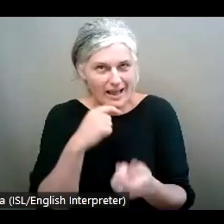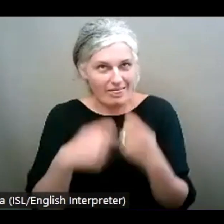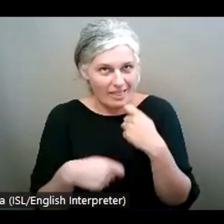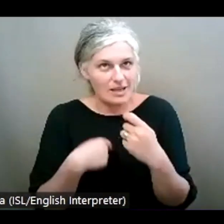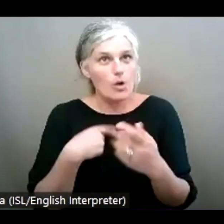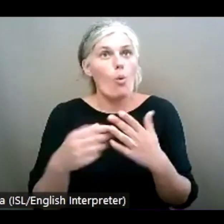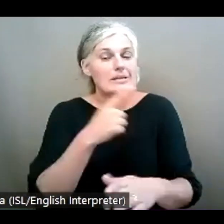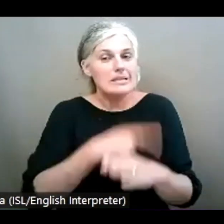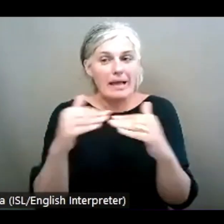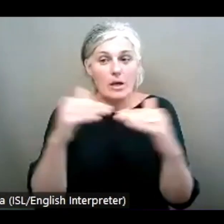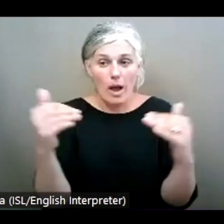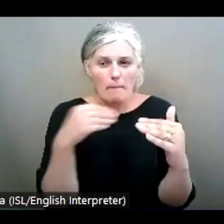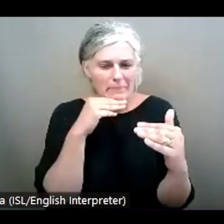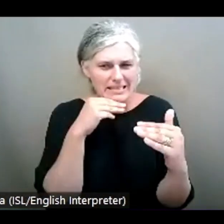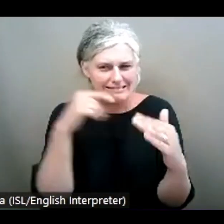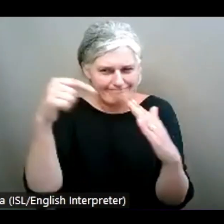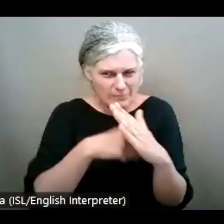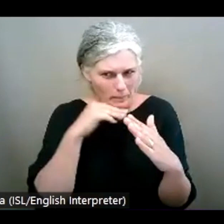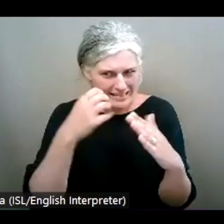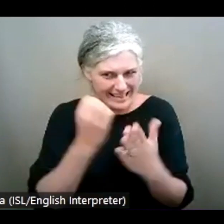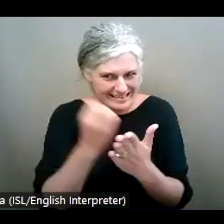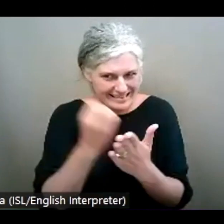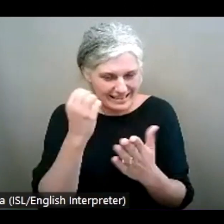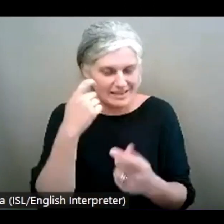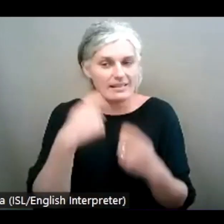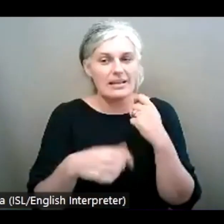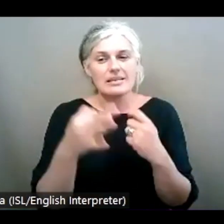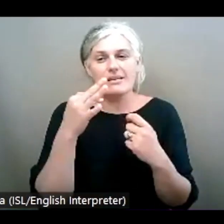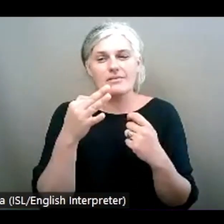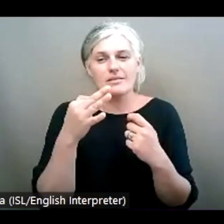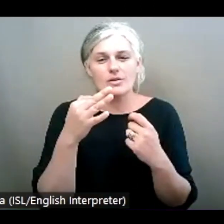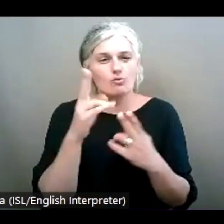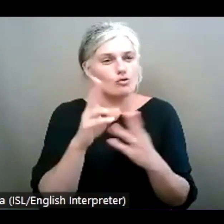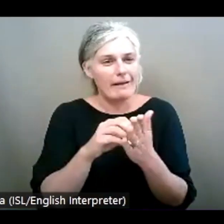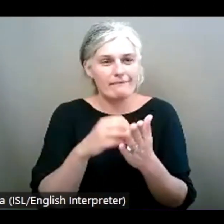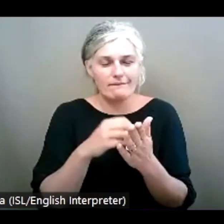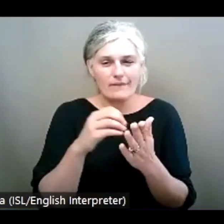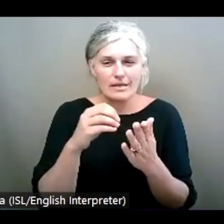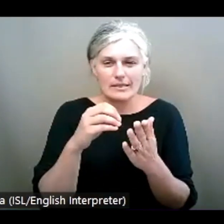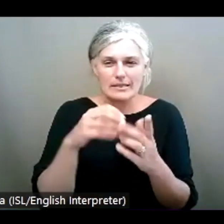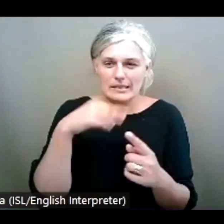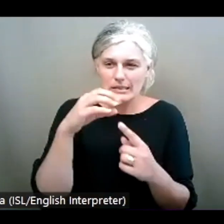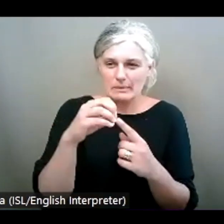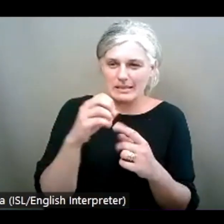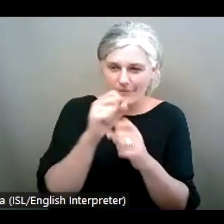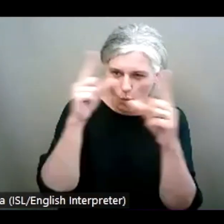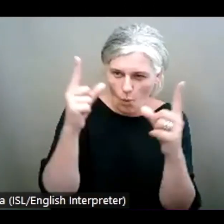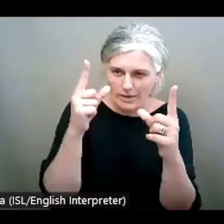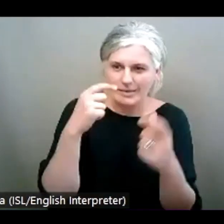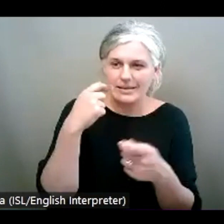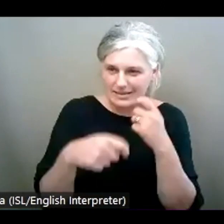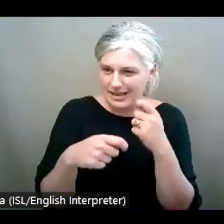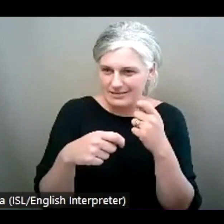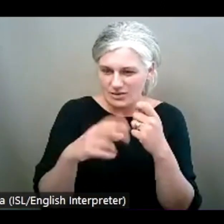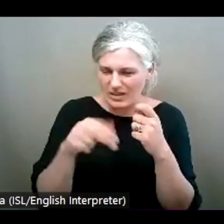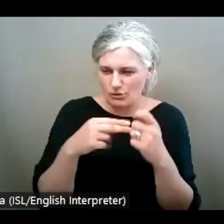disability equality is, and not just, impairment specific awareness either, saying, well, this is how you talk to people in wheelchairs or people with one eye or something.